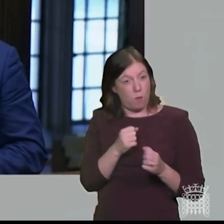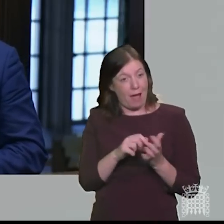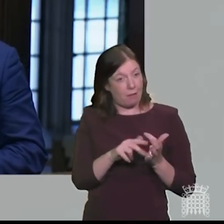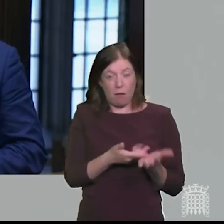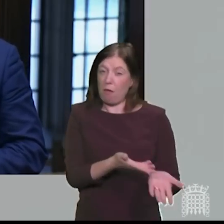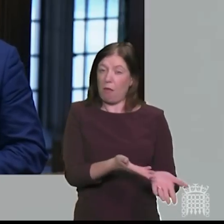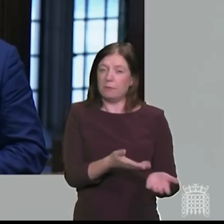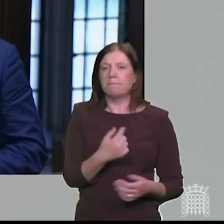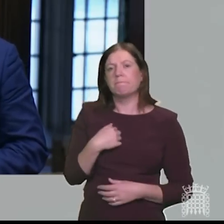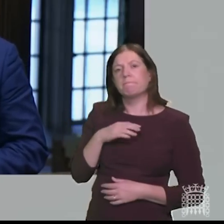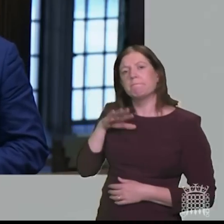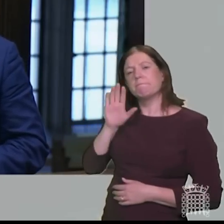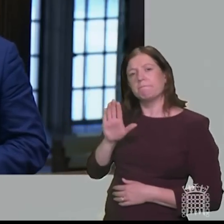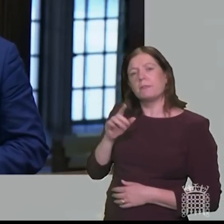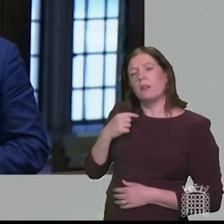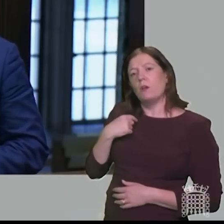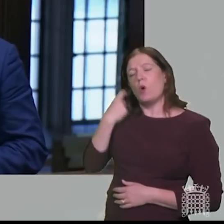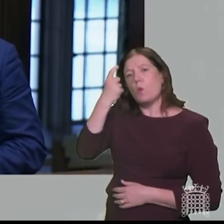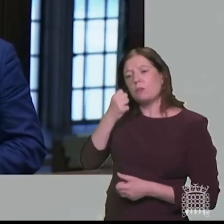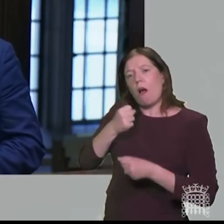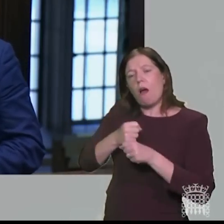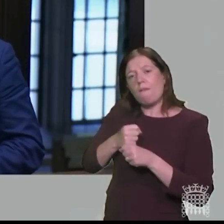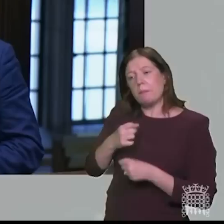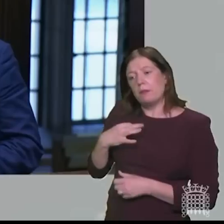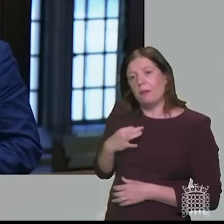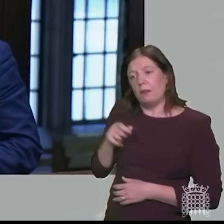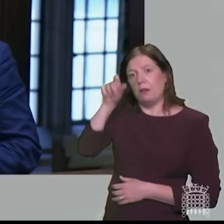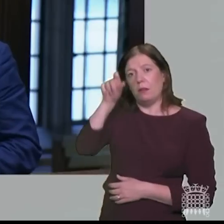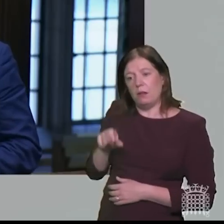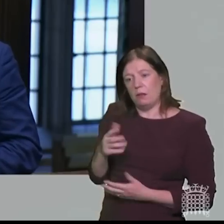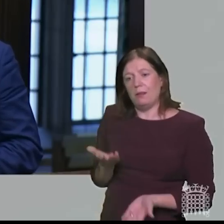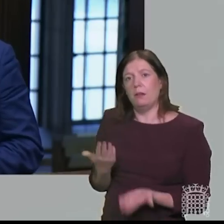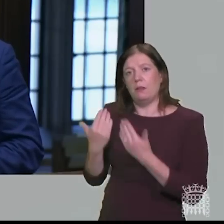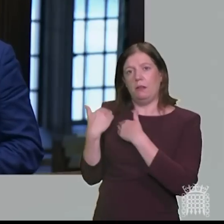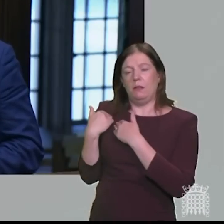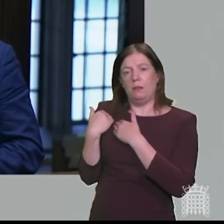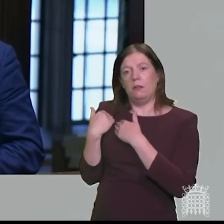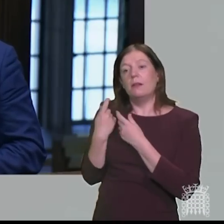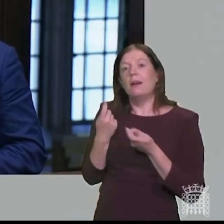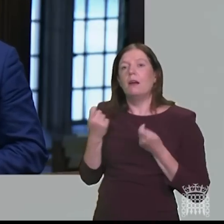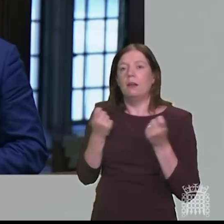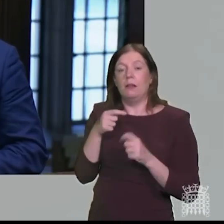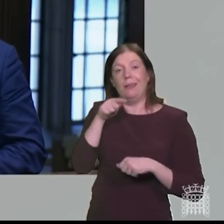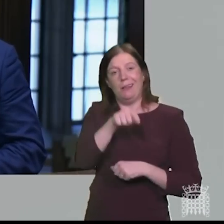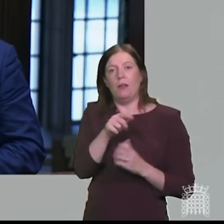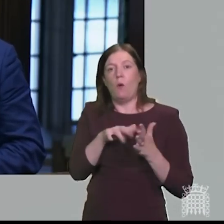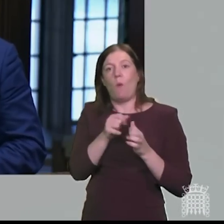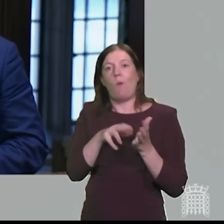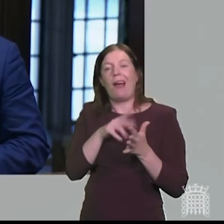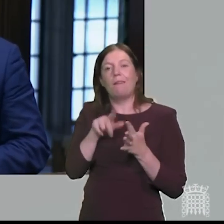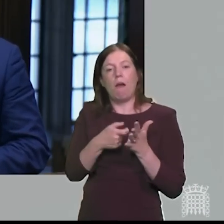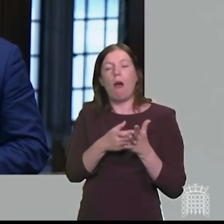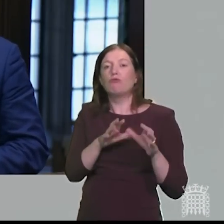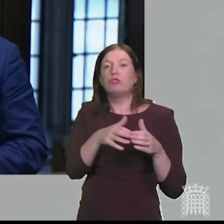yet have a permanent Cabinet Office official to coordinate all of the organs of government to pursue the criminals in the Wagner